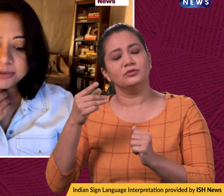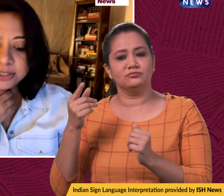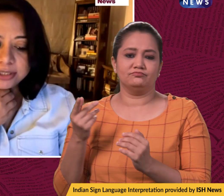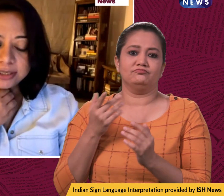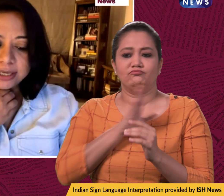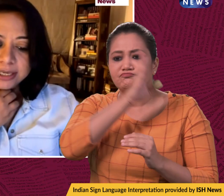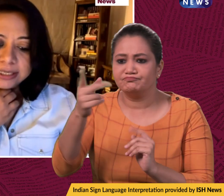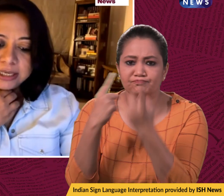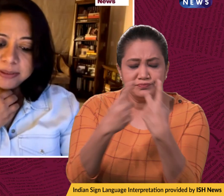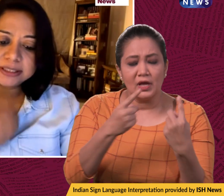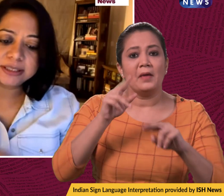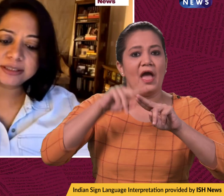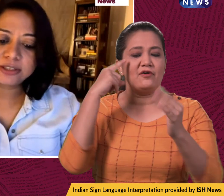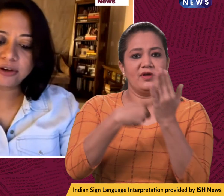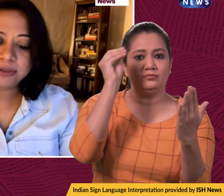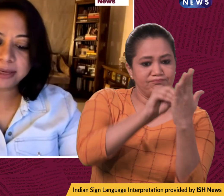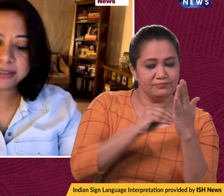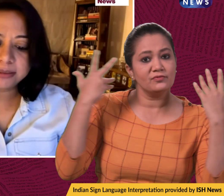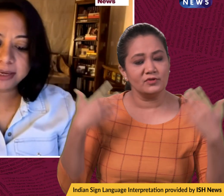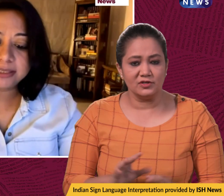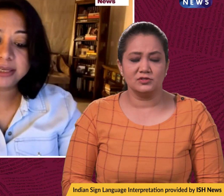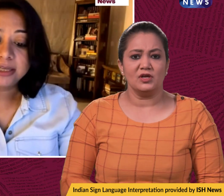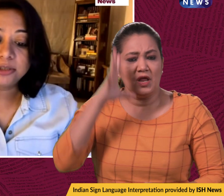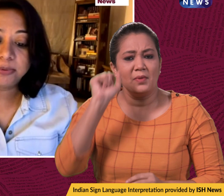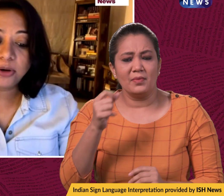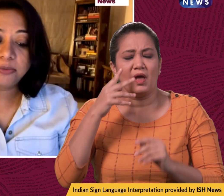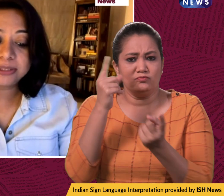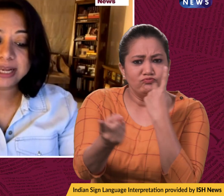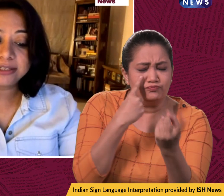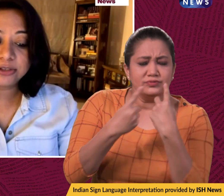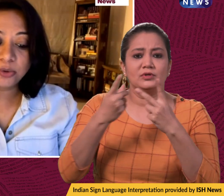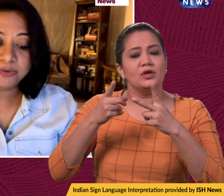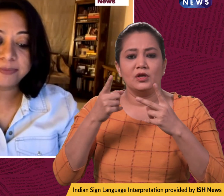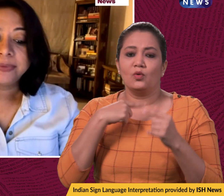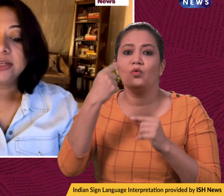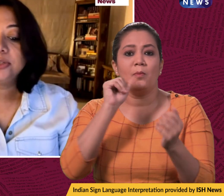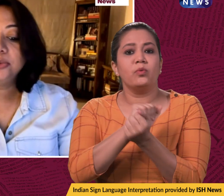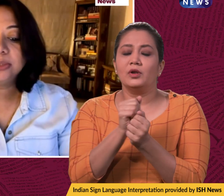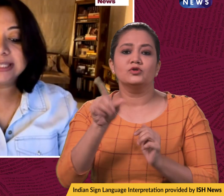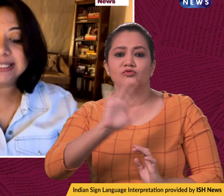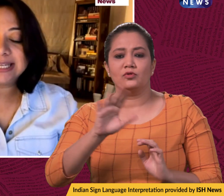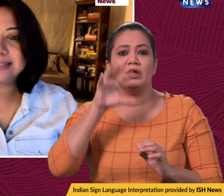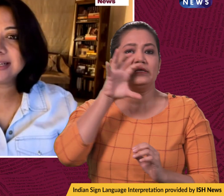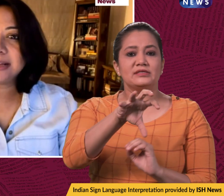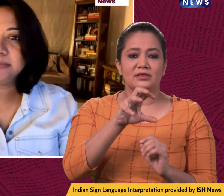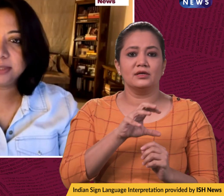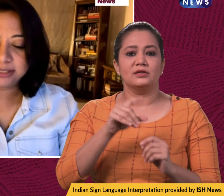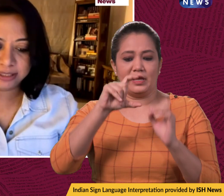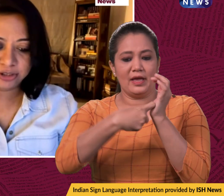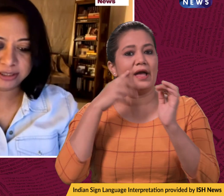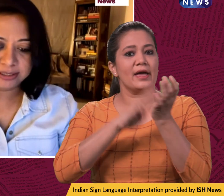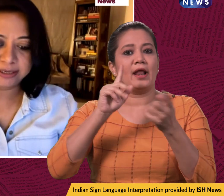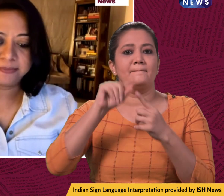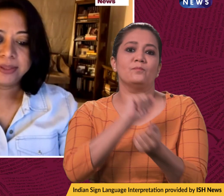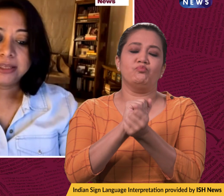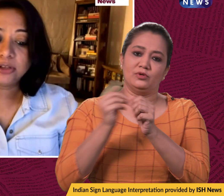has been registered. Keeping the seriousness of the matter in mind, the probe was handed over to the State Crime Police